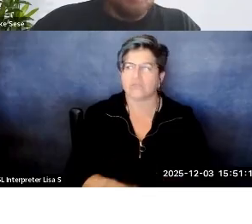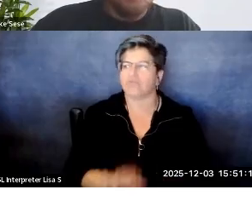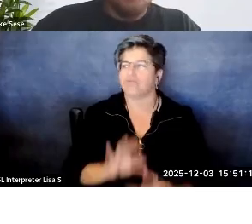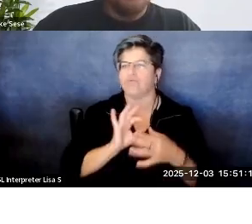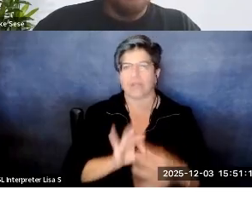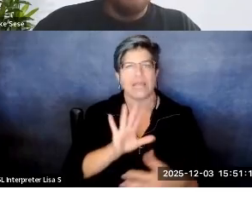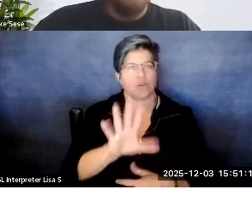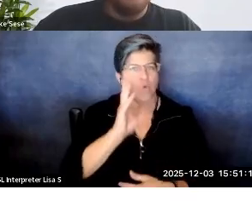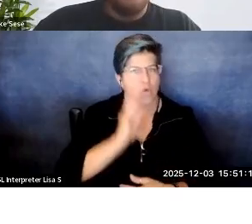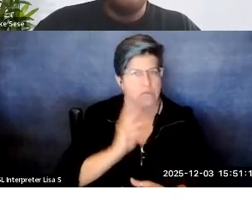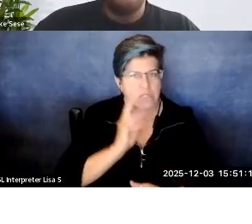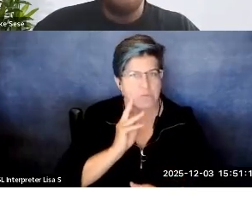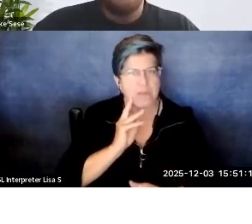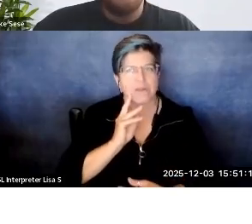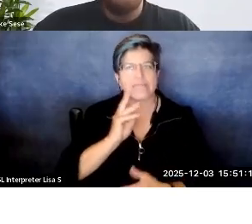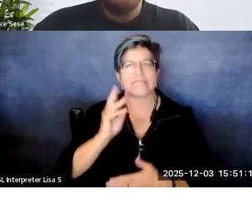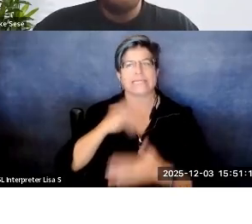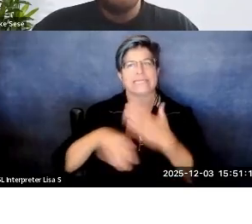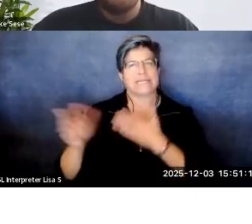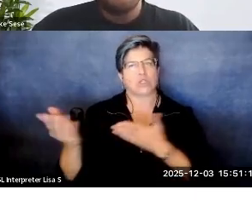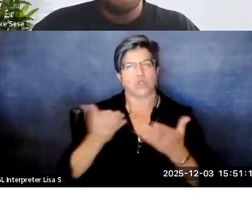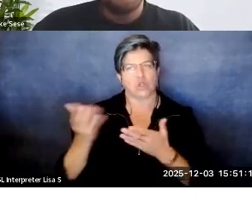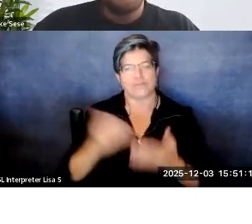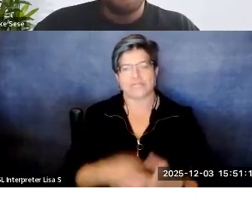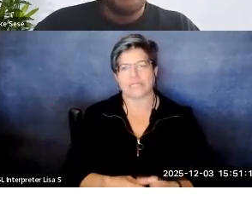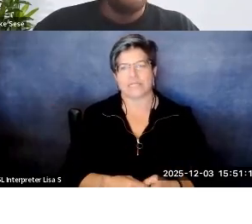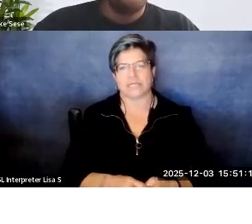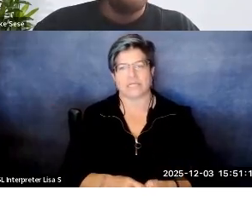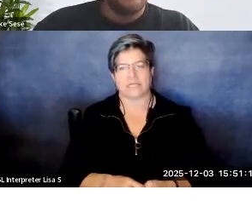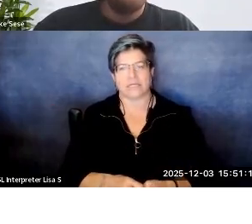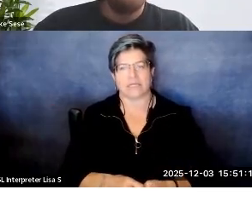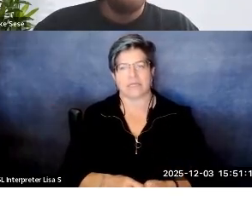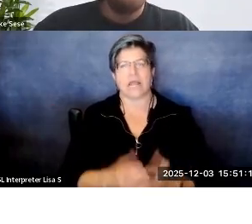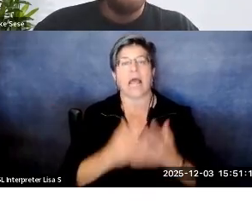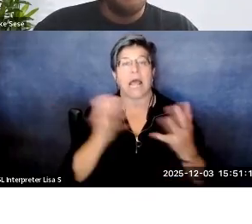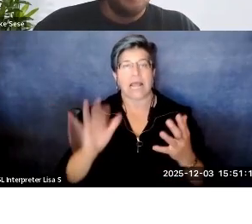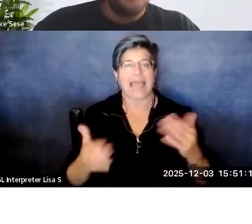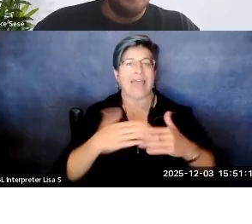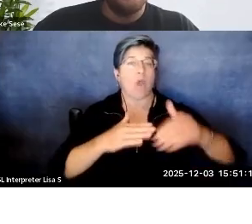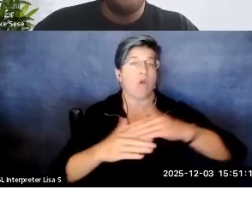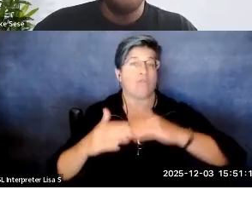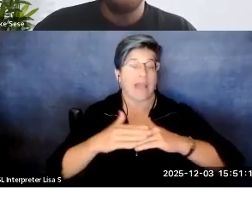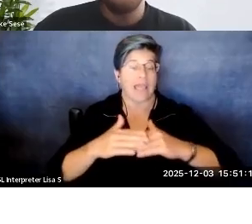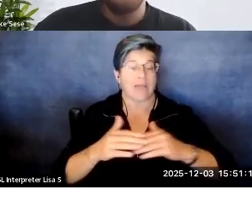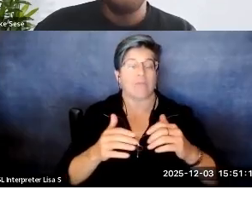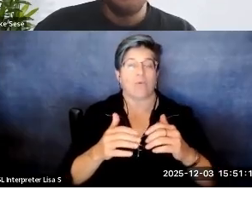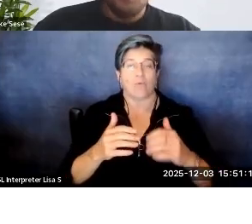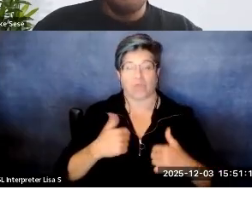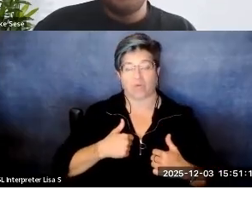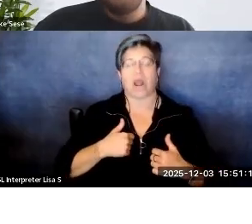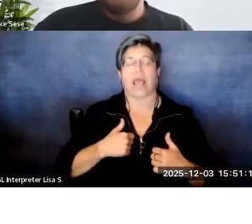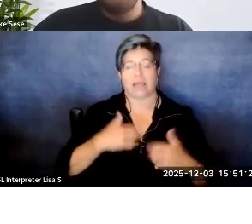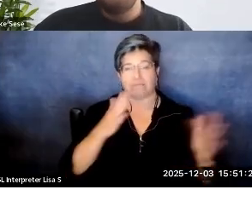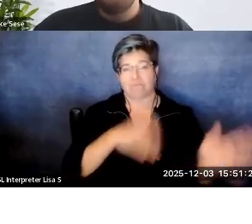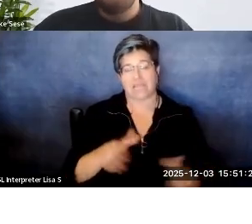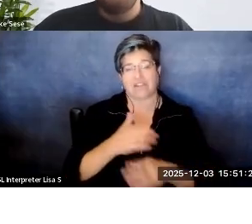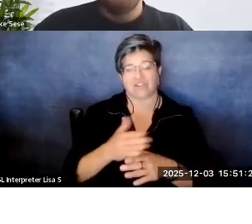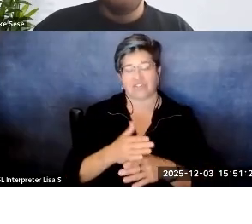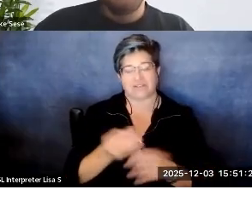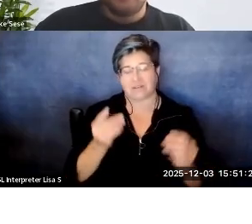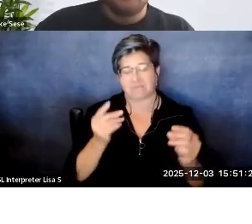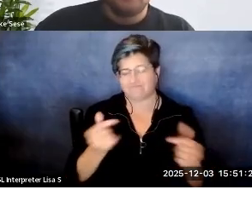your experiences with services, and a lot of that overlaps with what I'm going to say. So I'm just going to quickly